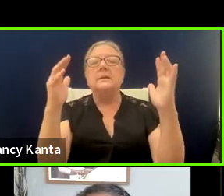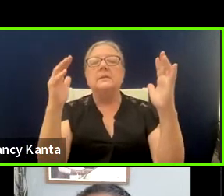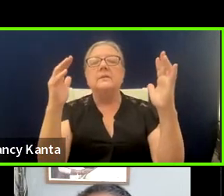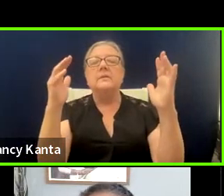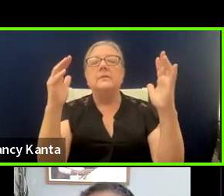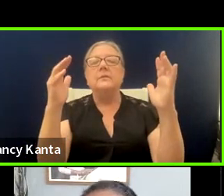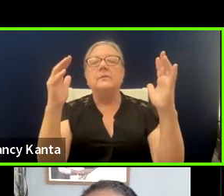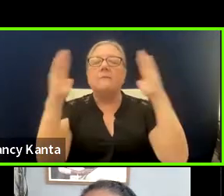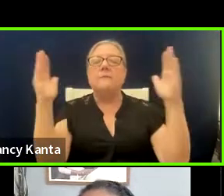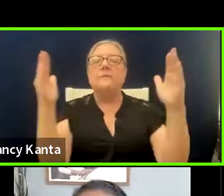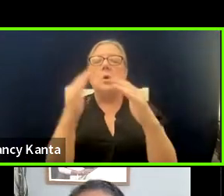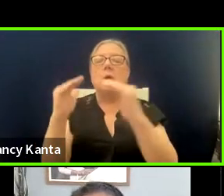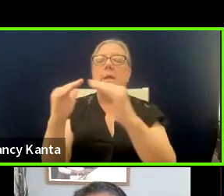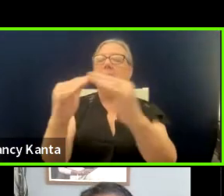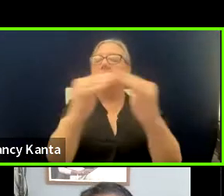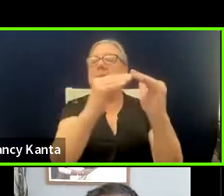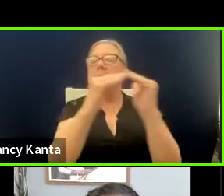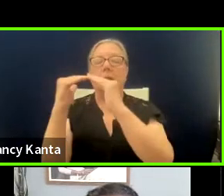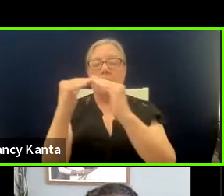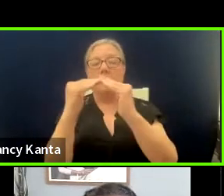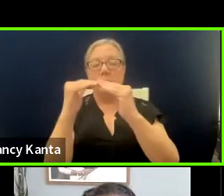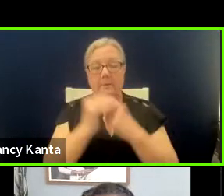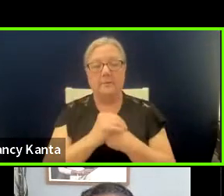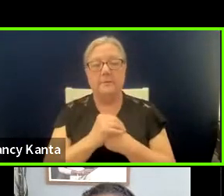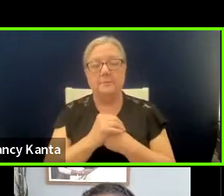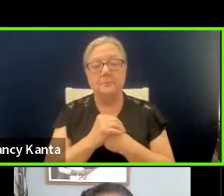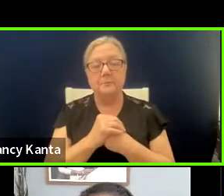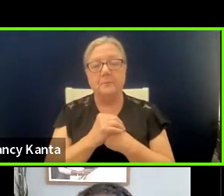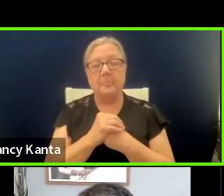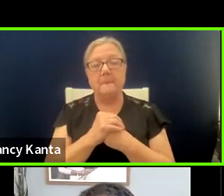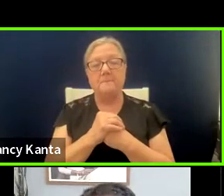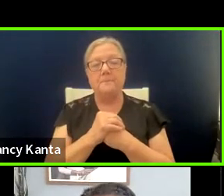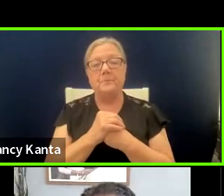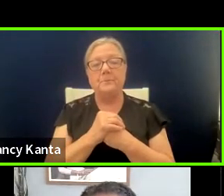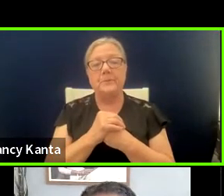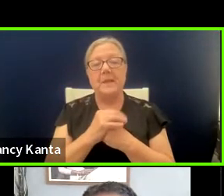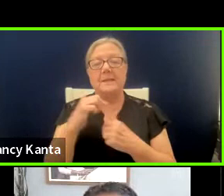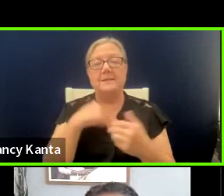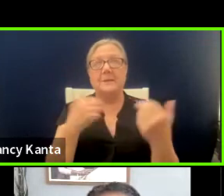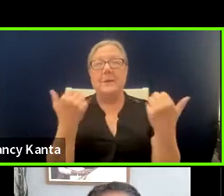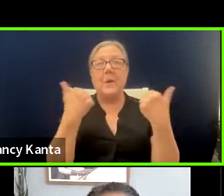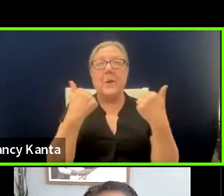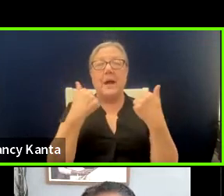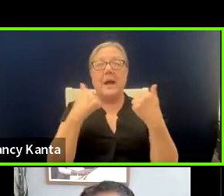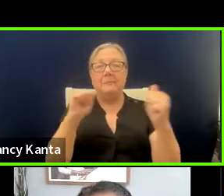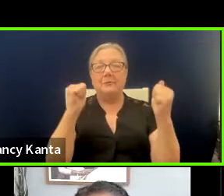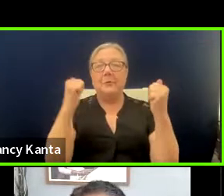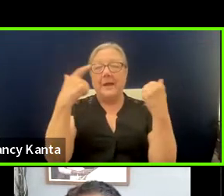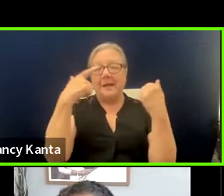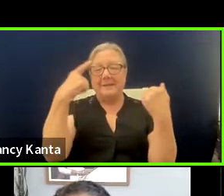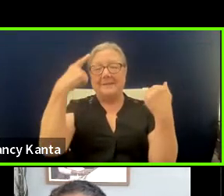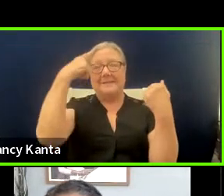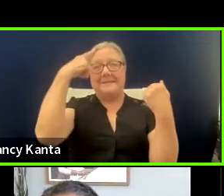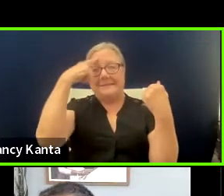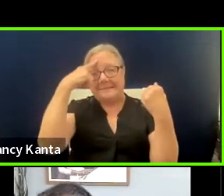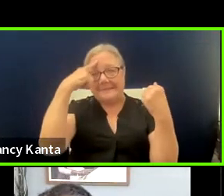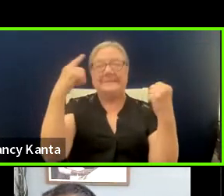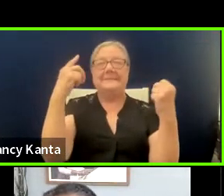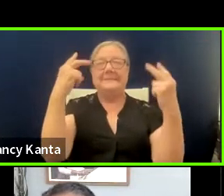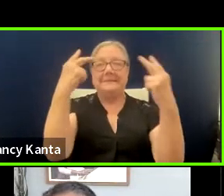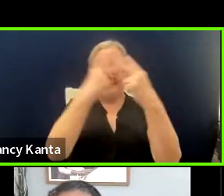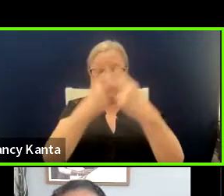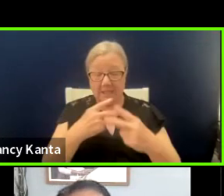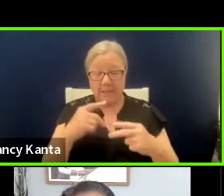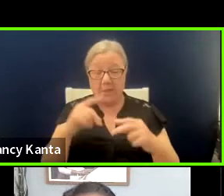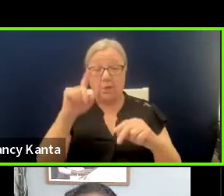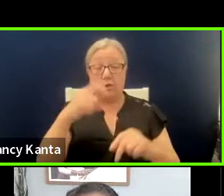so I'm wondering, like, I'm trying to do the mental exercises in my head of like, should we be